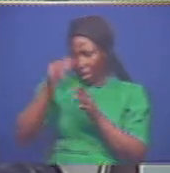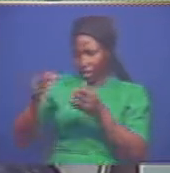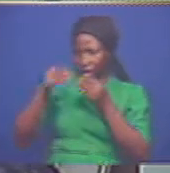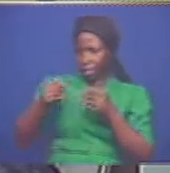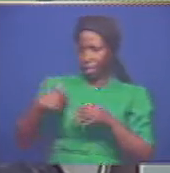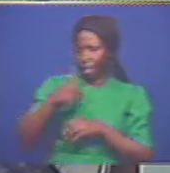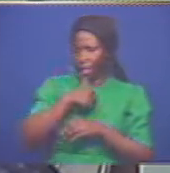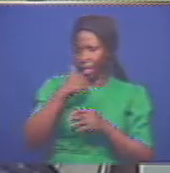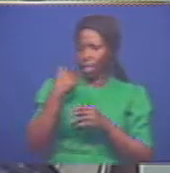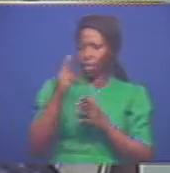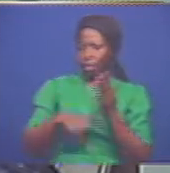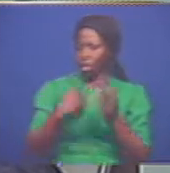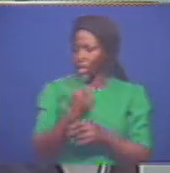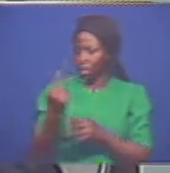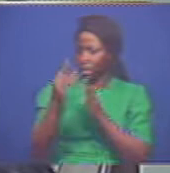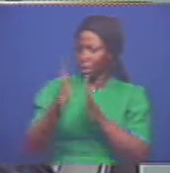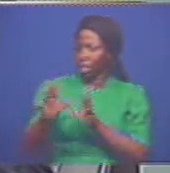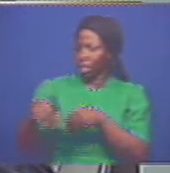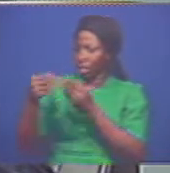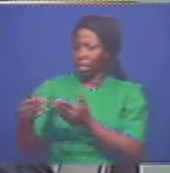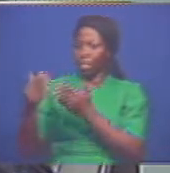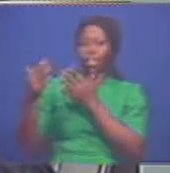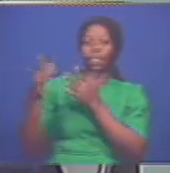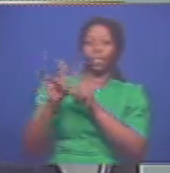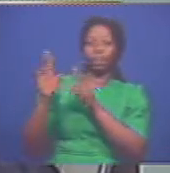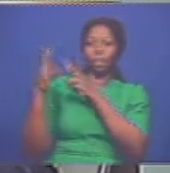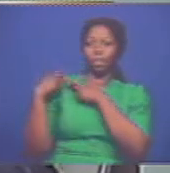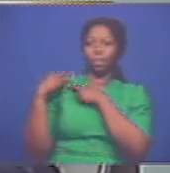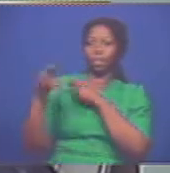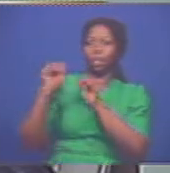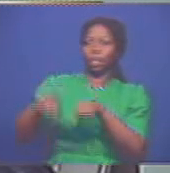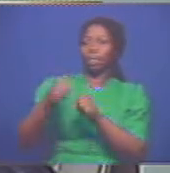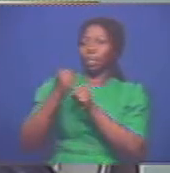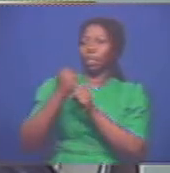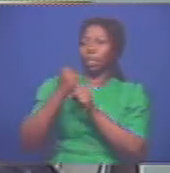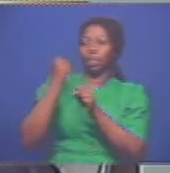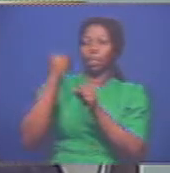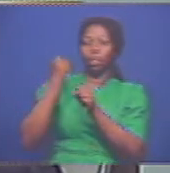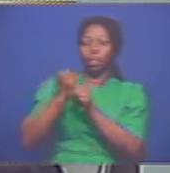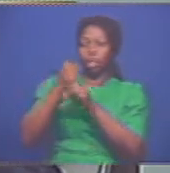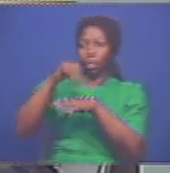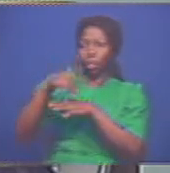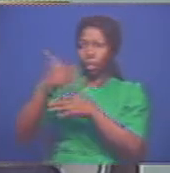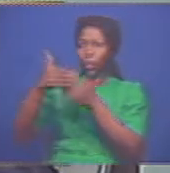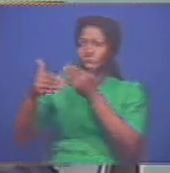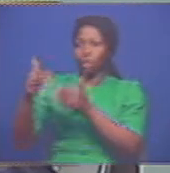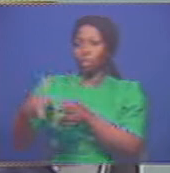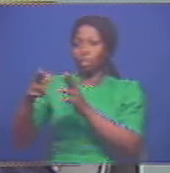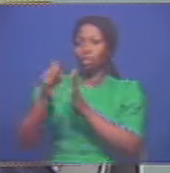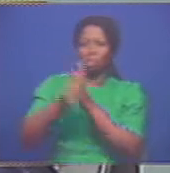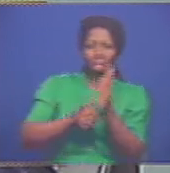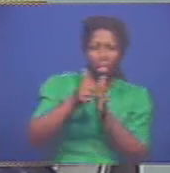have been entrusted in the responsibility, it's going to be workable. Uh-huh. We work on infrastructure, those trains, they get in